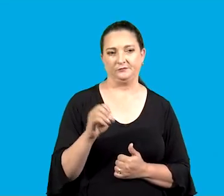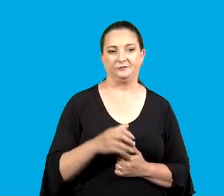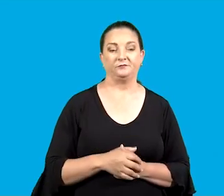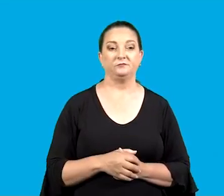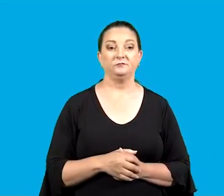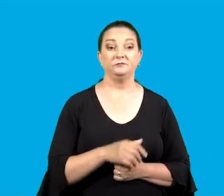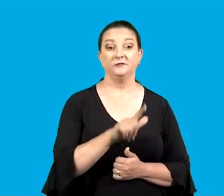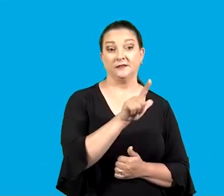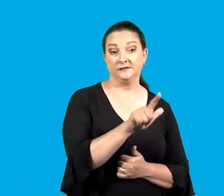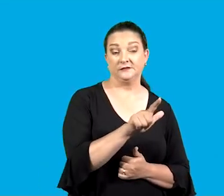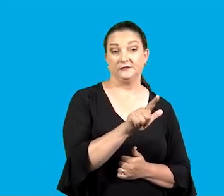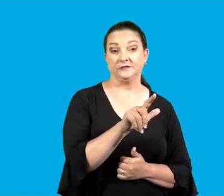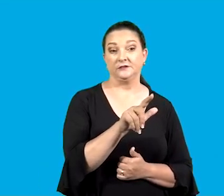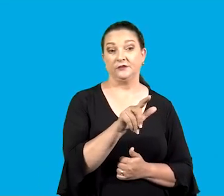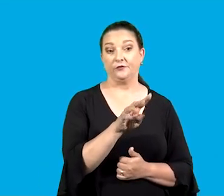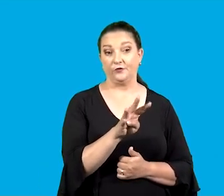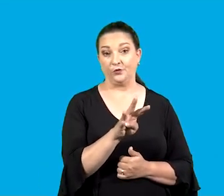then that will be